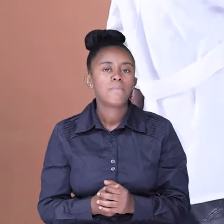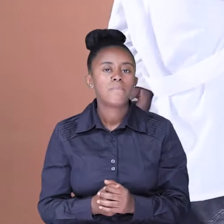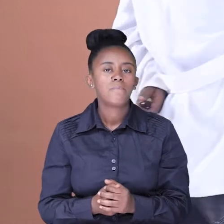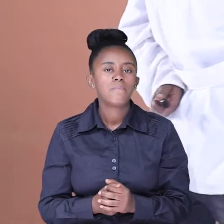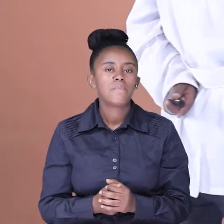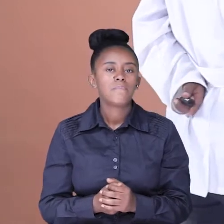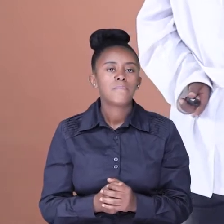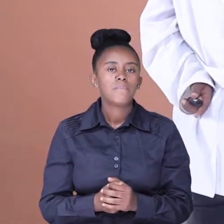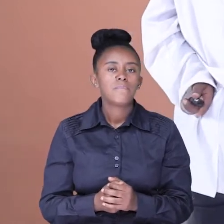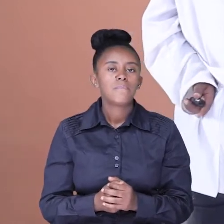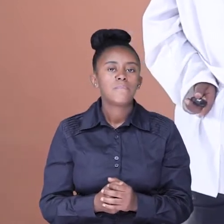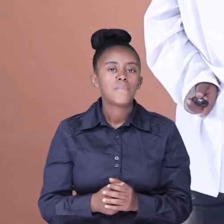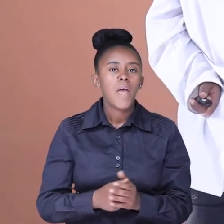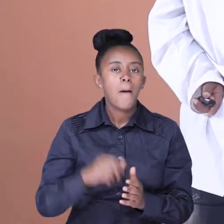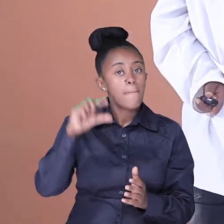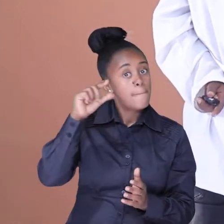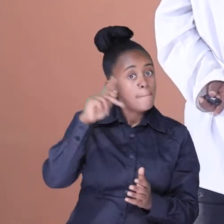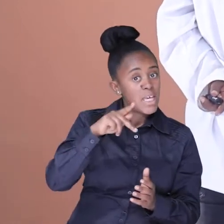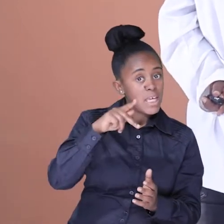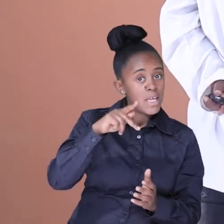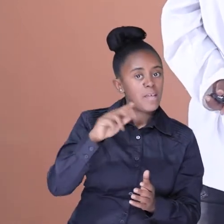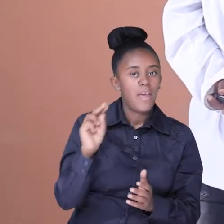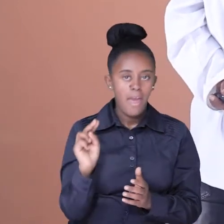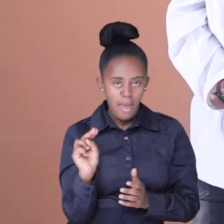first one is P-N-P